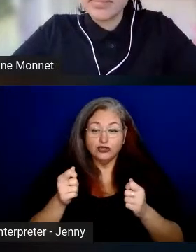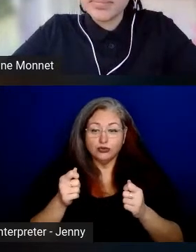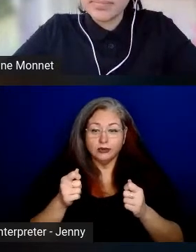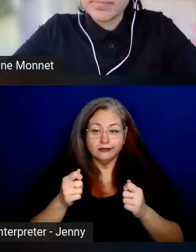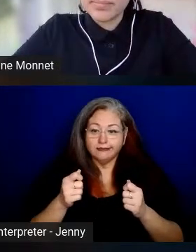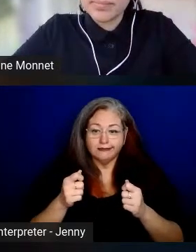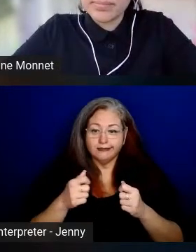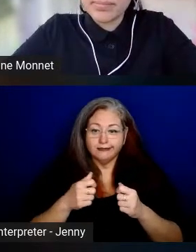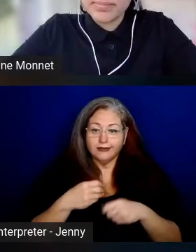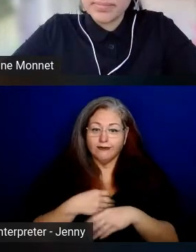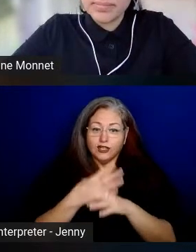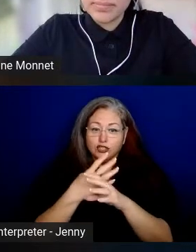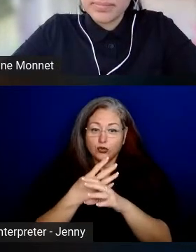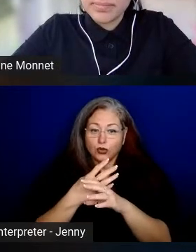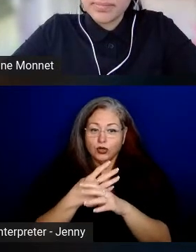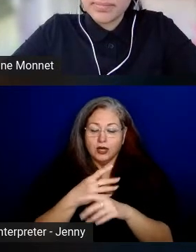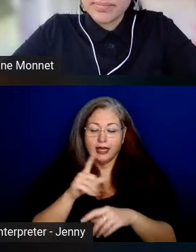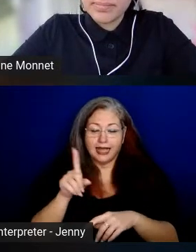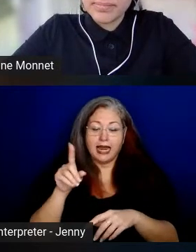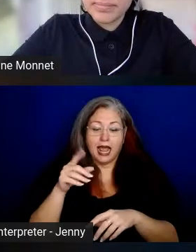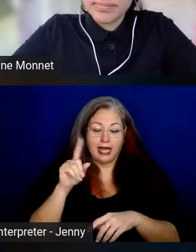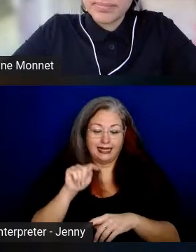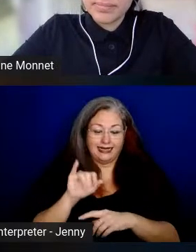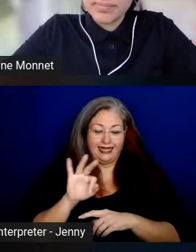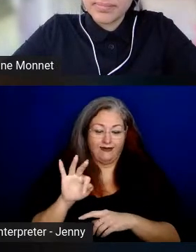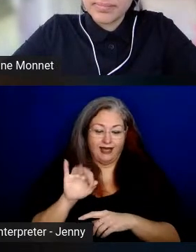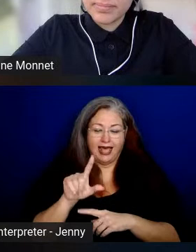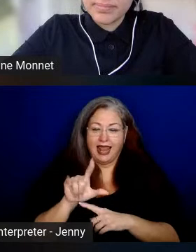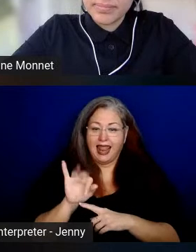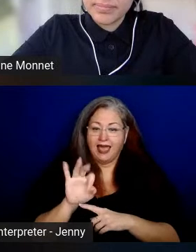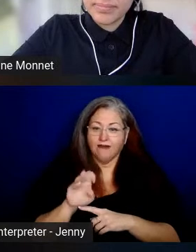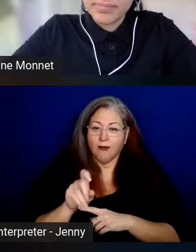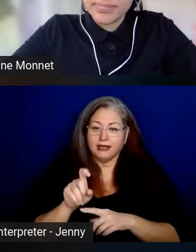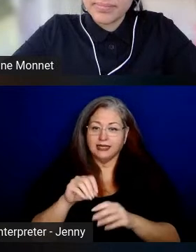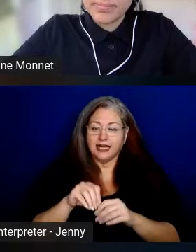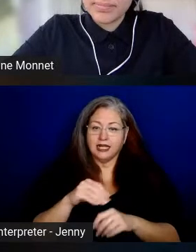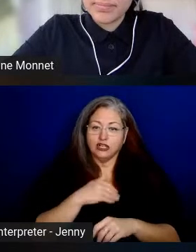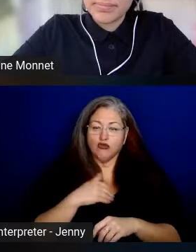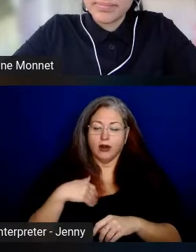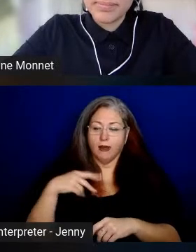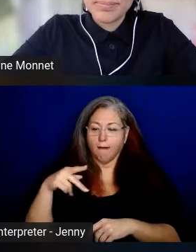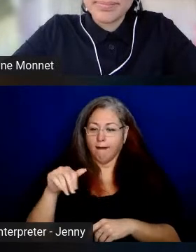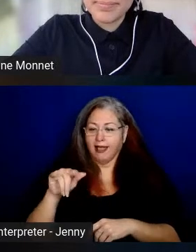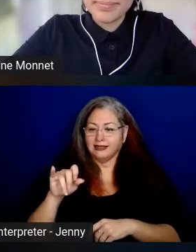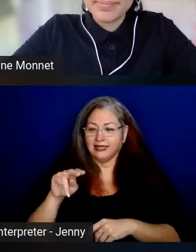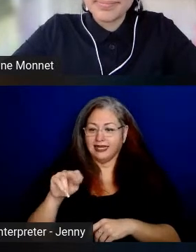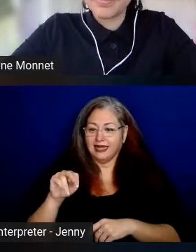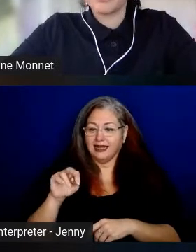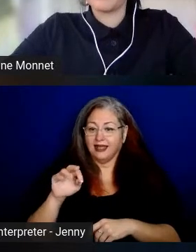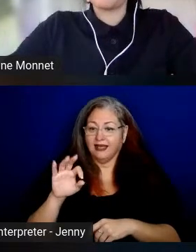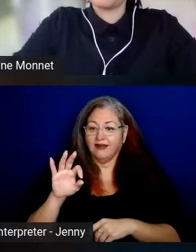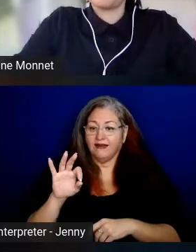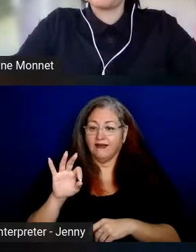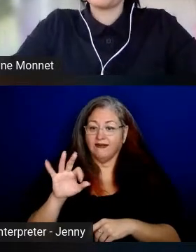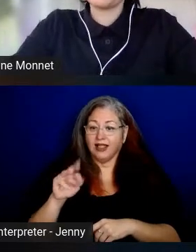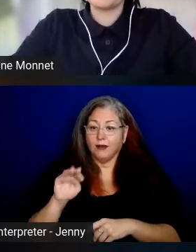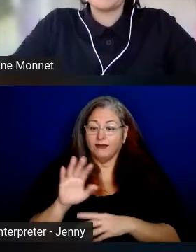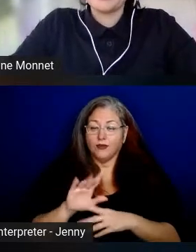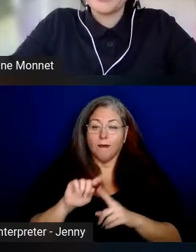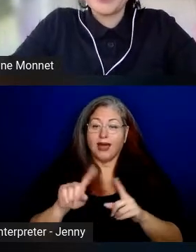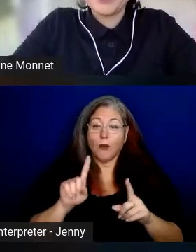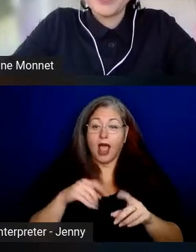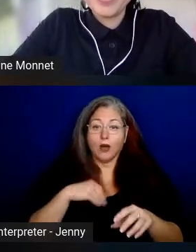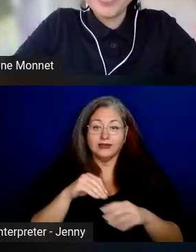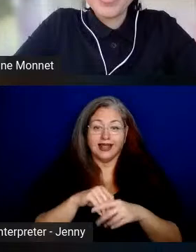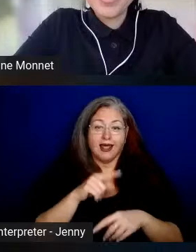It played at the TIFF Bell Lightbox as part of the Toronto Palestinian Film Festival. And sadly, I was in Thunder Bay when